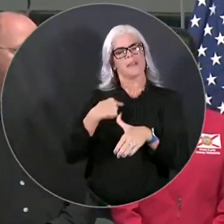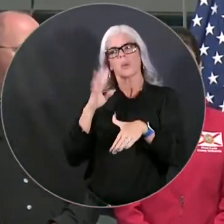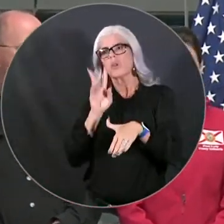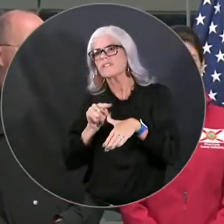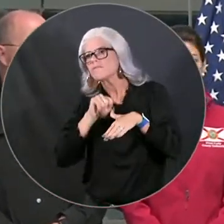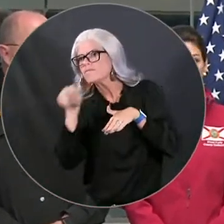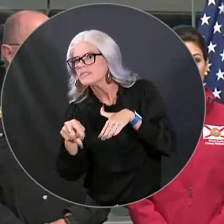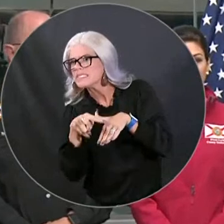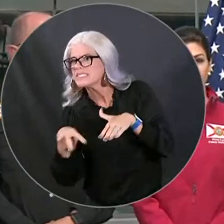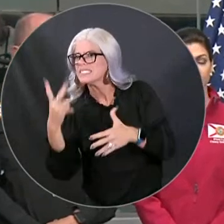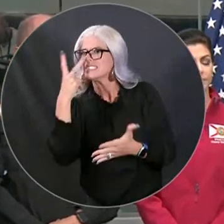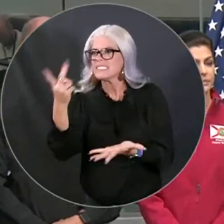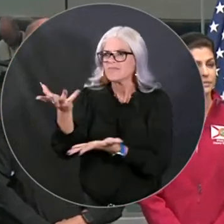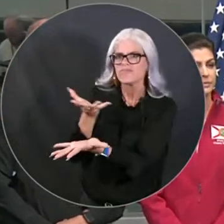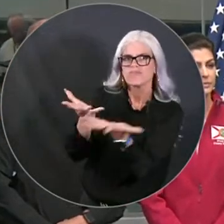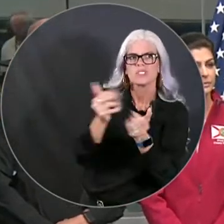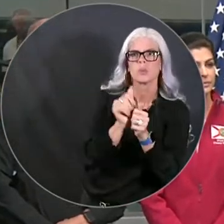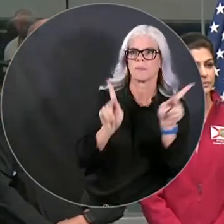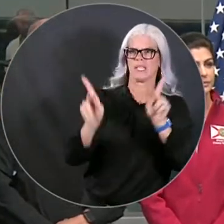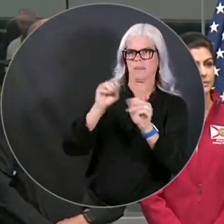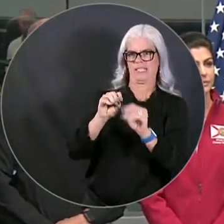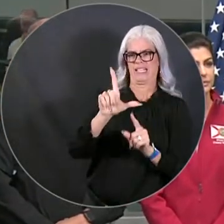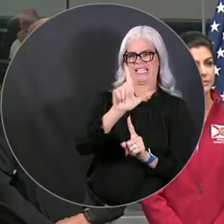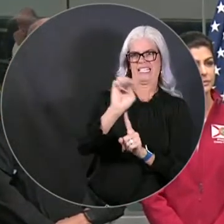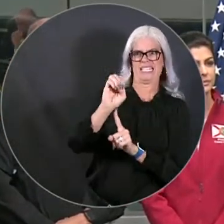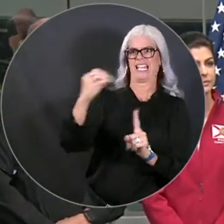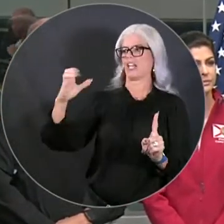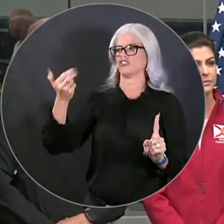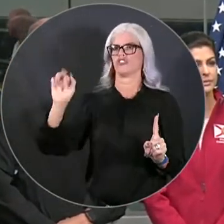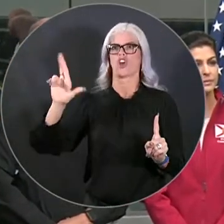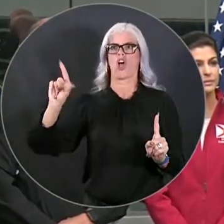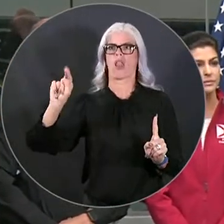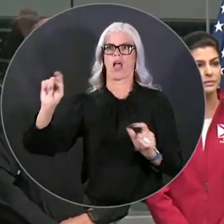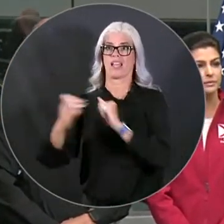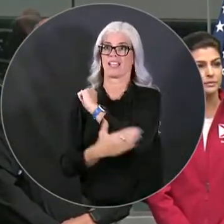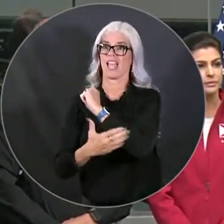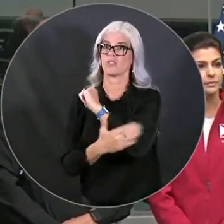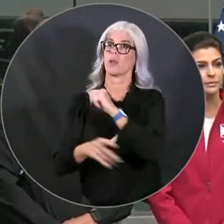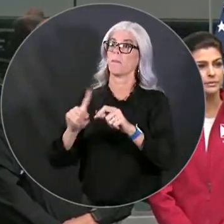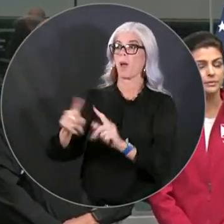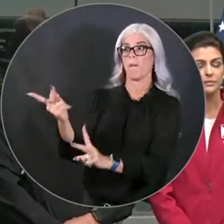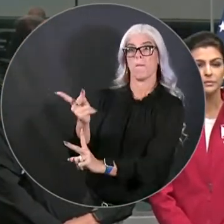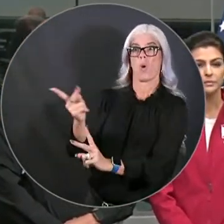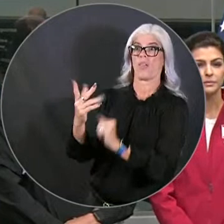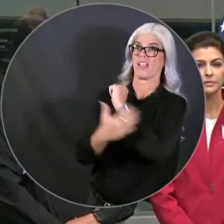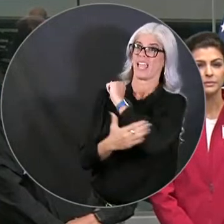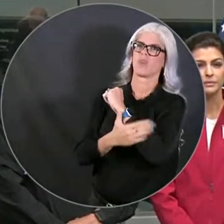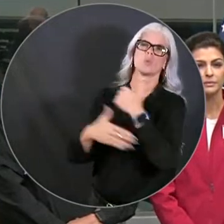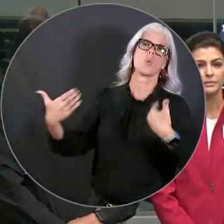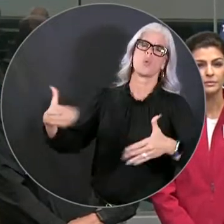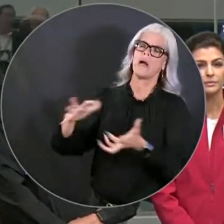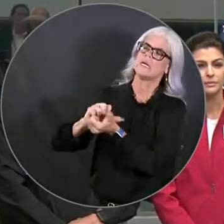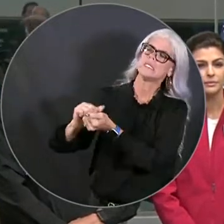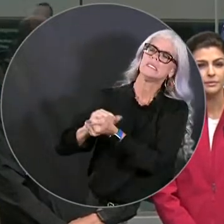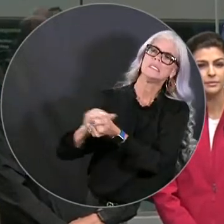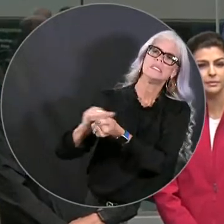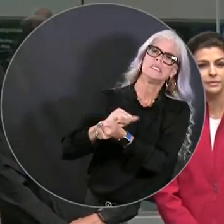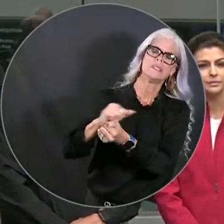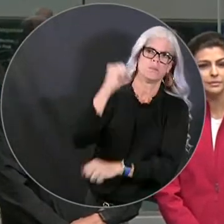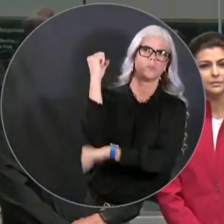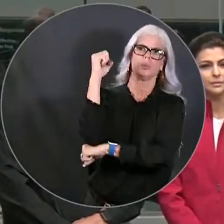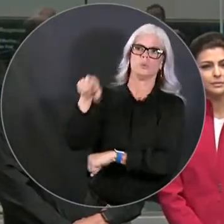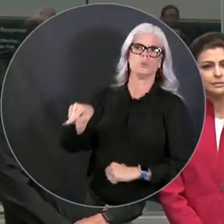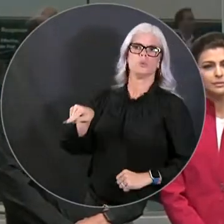Lee and Charlotte counties. But those were massive impacts, and so we are looking at. Kevin